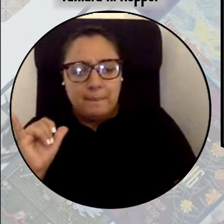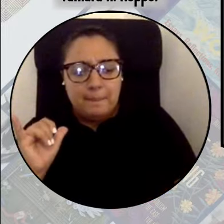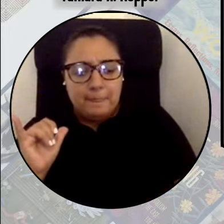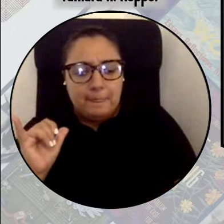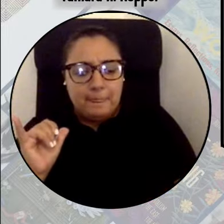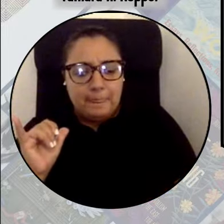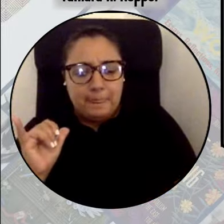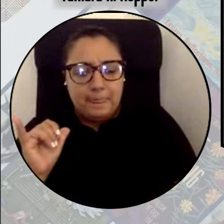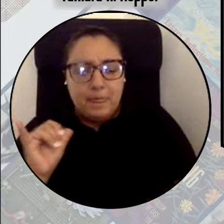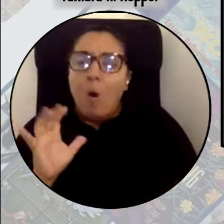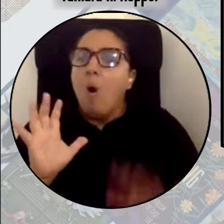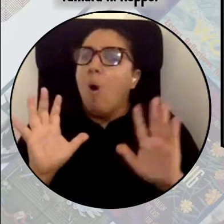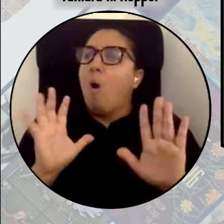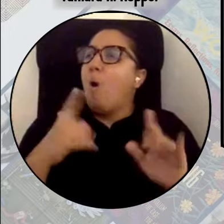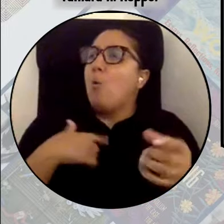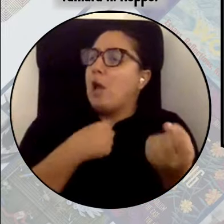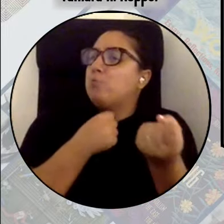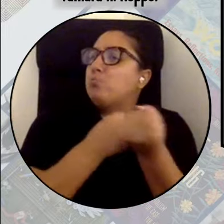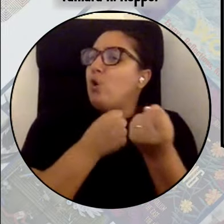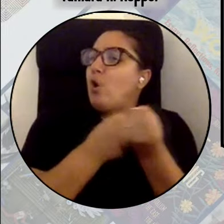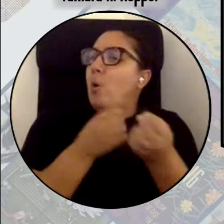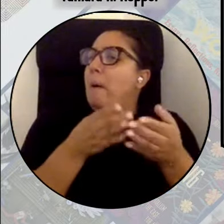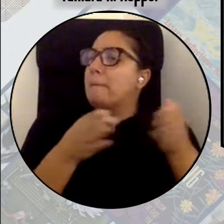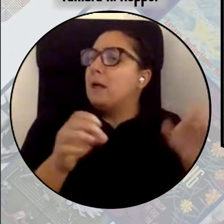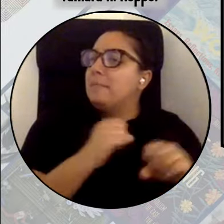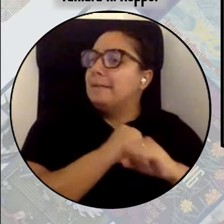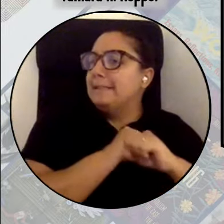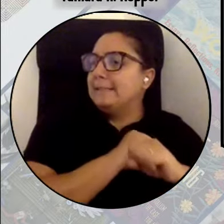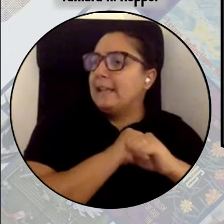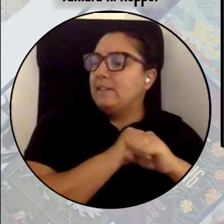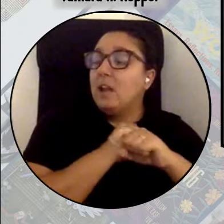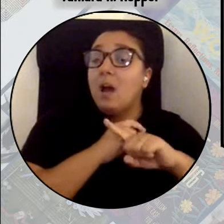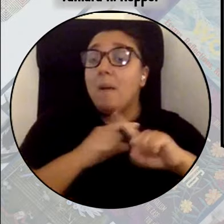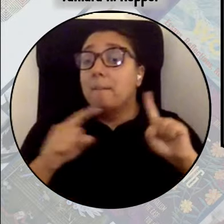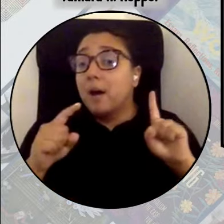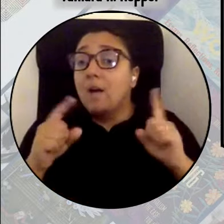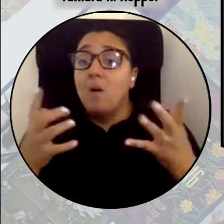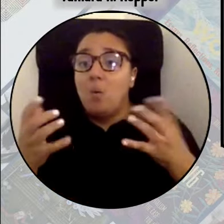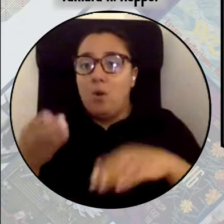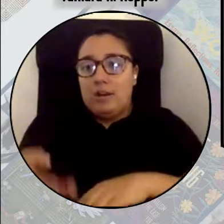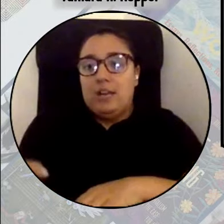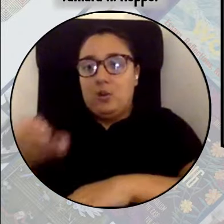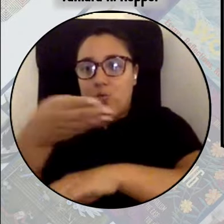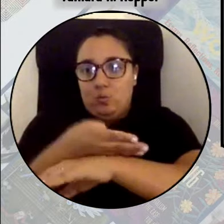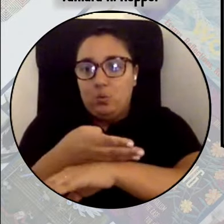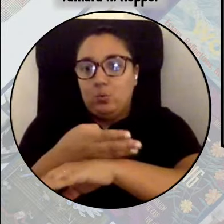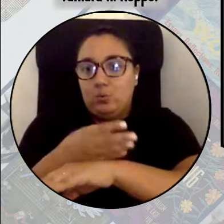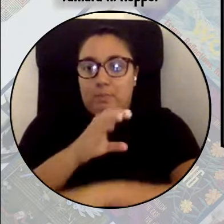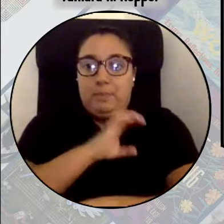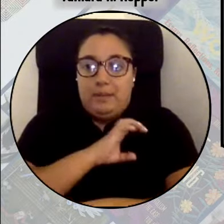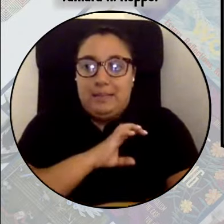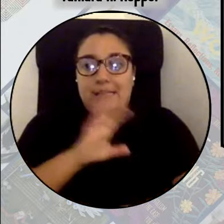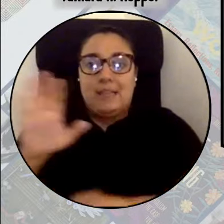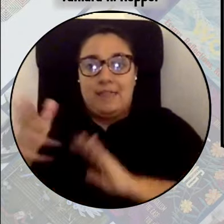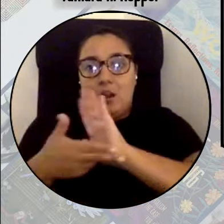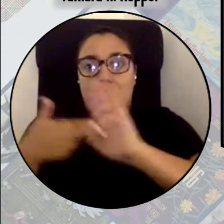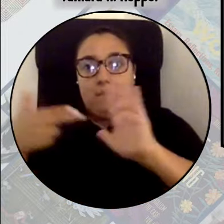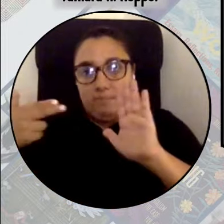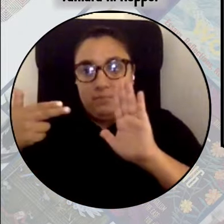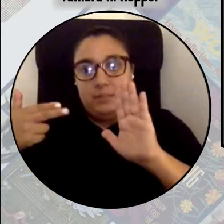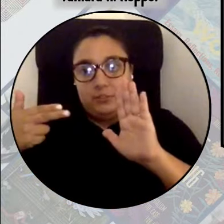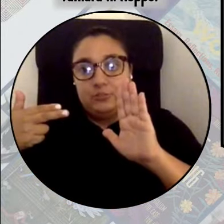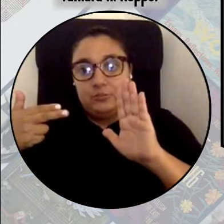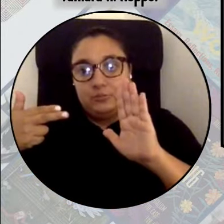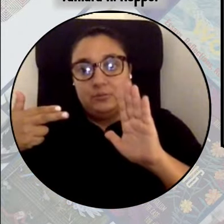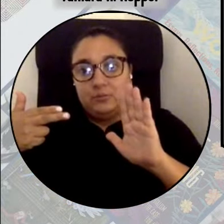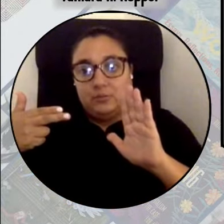we're so-called pro-public safety, but it's also a way to kind of help rehabilitate the police's reputation, right? That we're